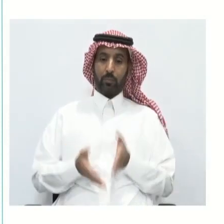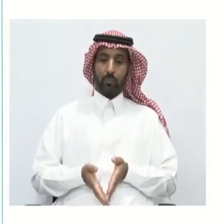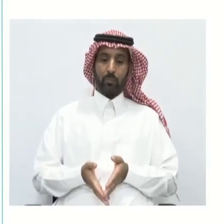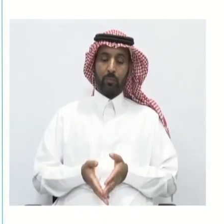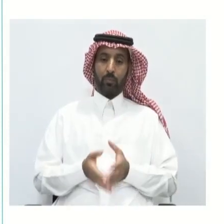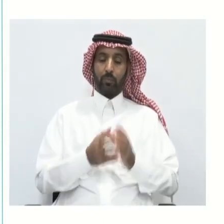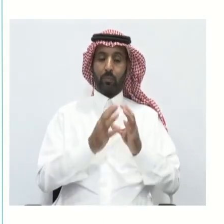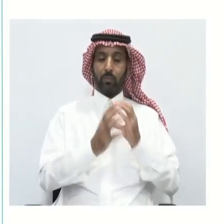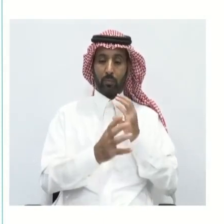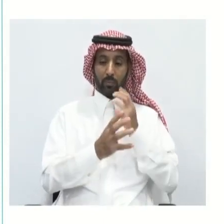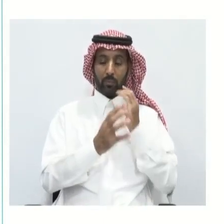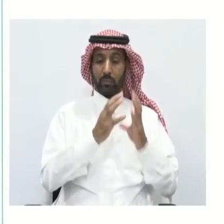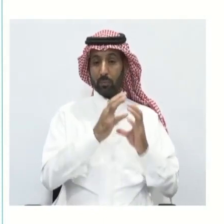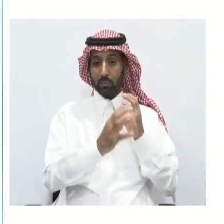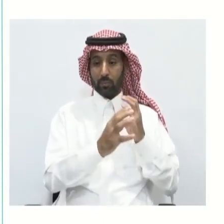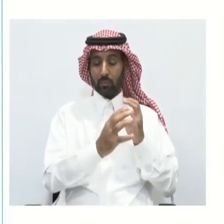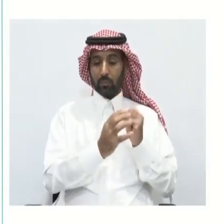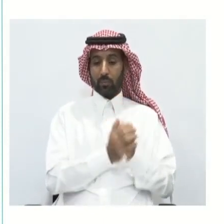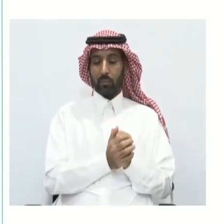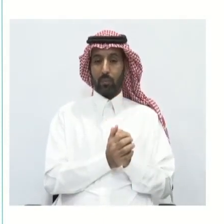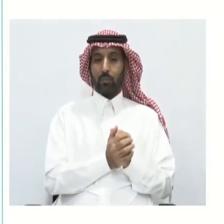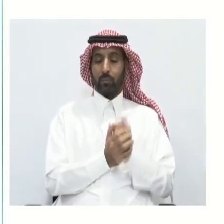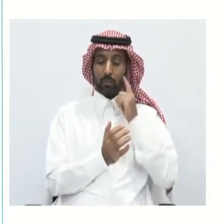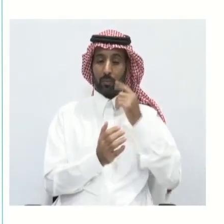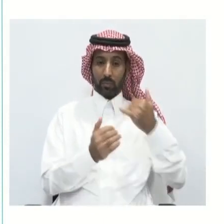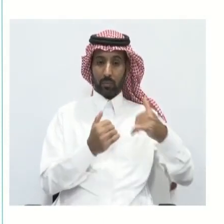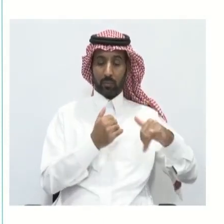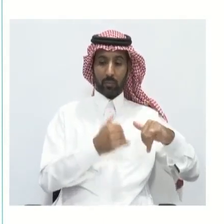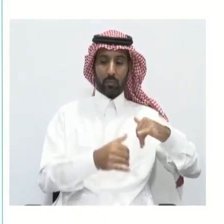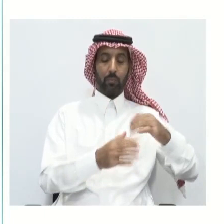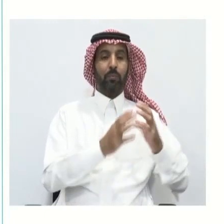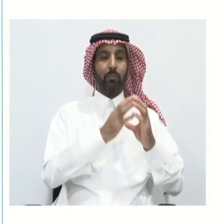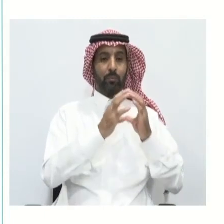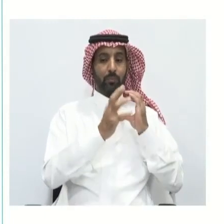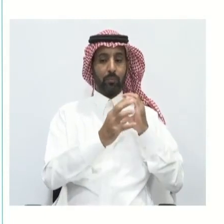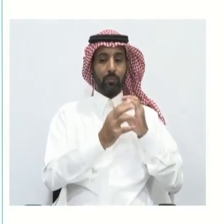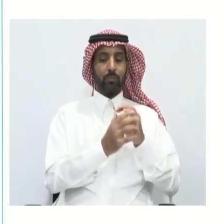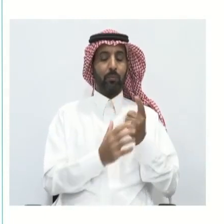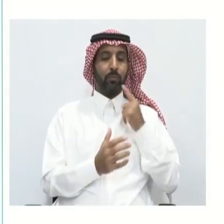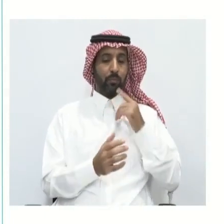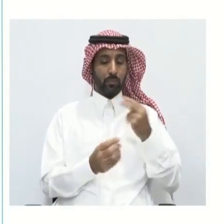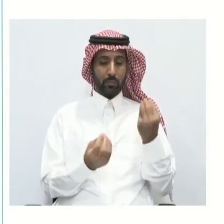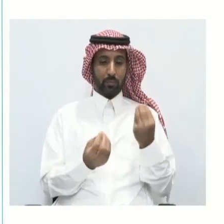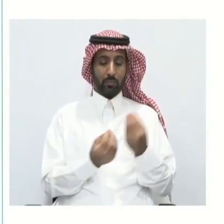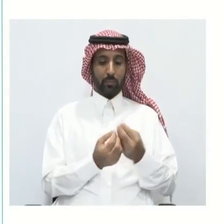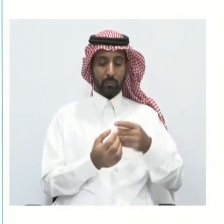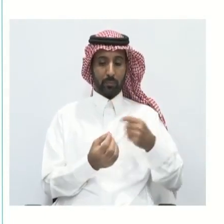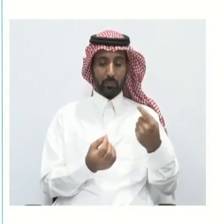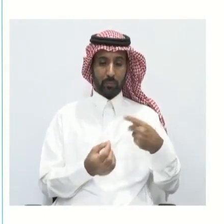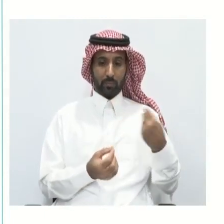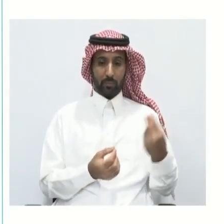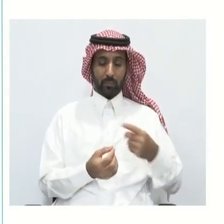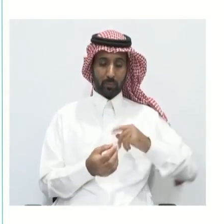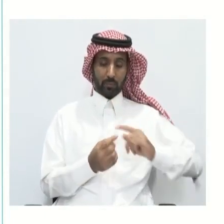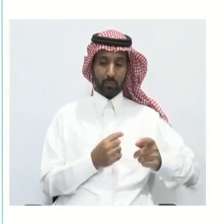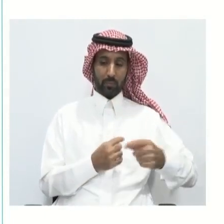bus. So once you read the word bus here, you know that this is the answer. How are they going to travel? They're going to take the